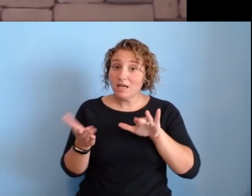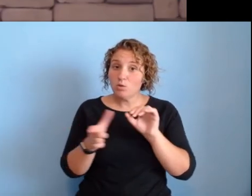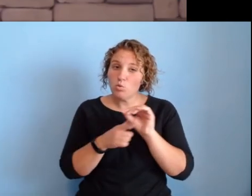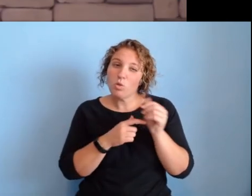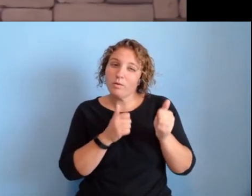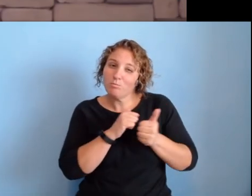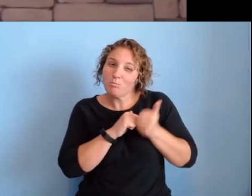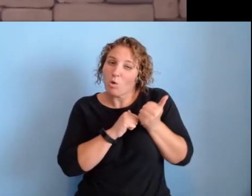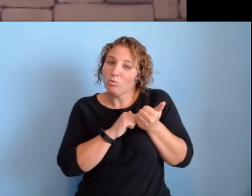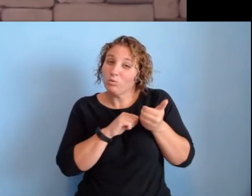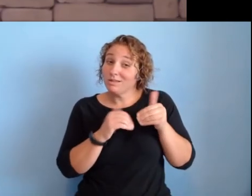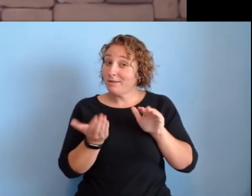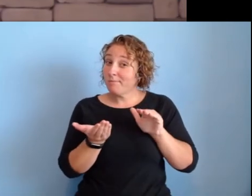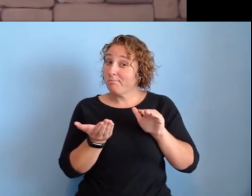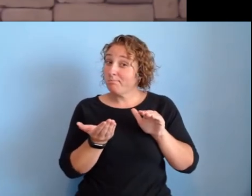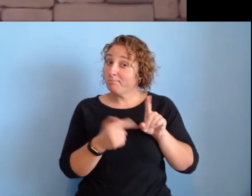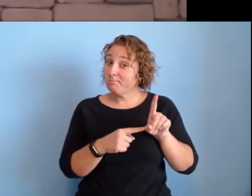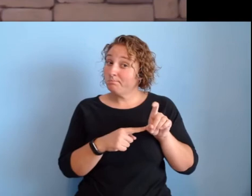dead?